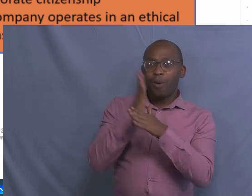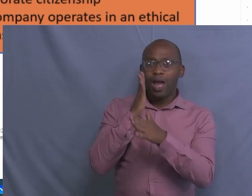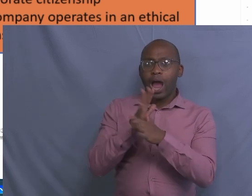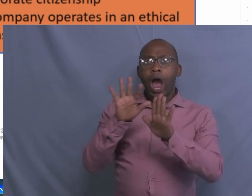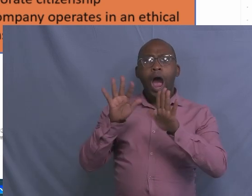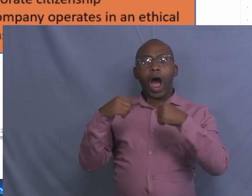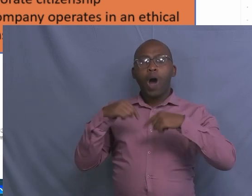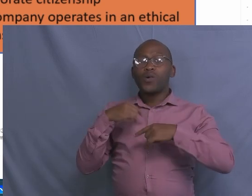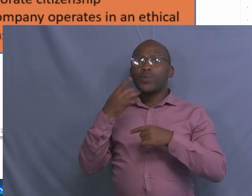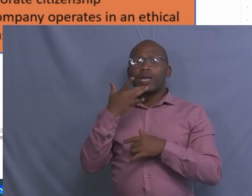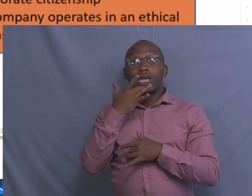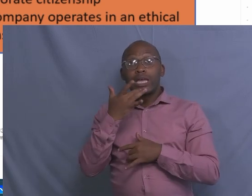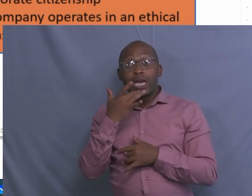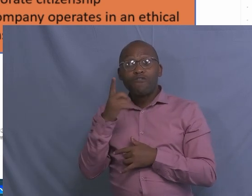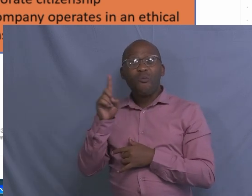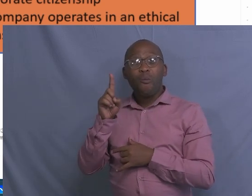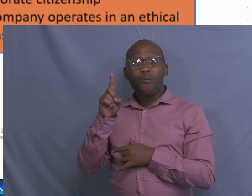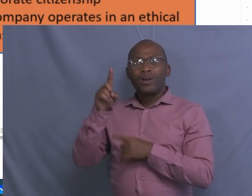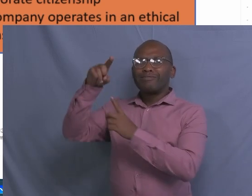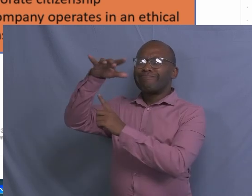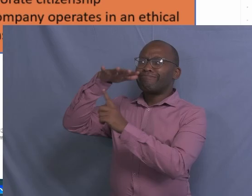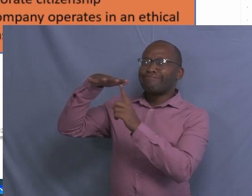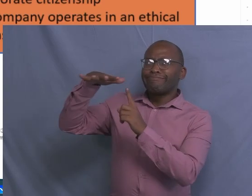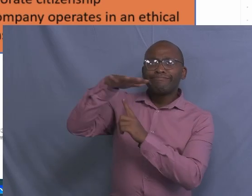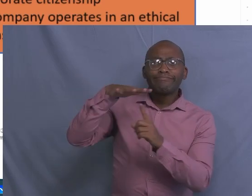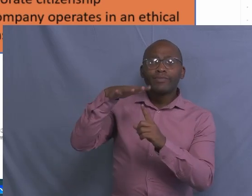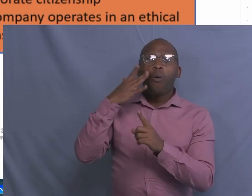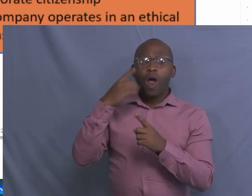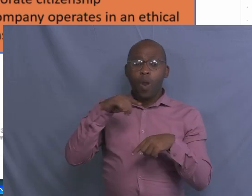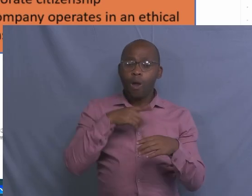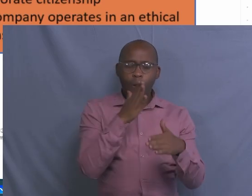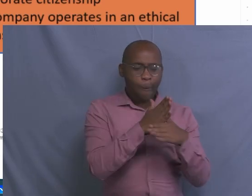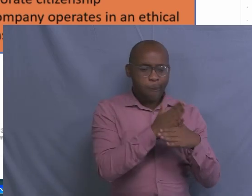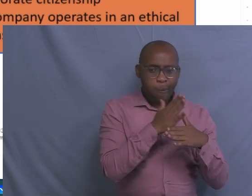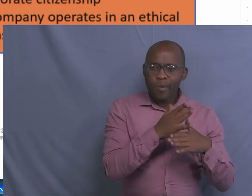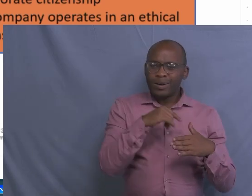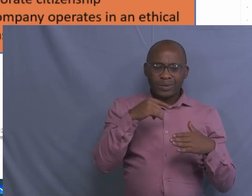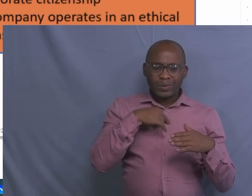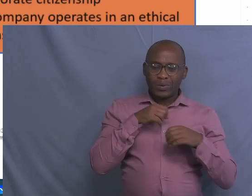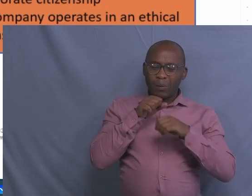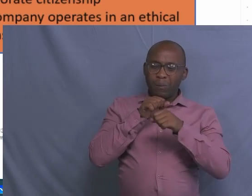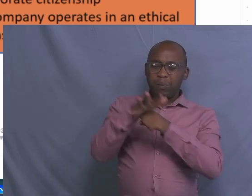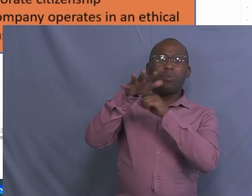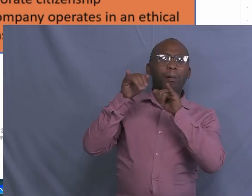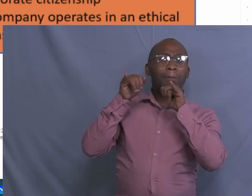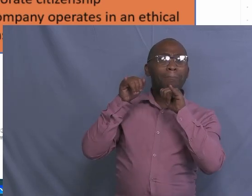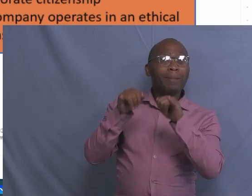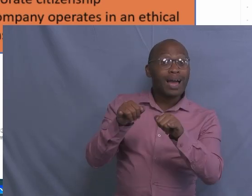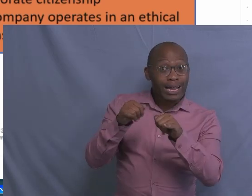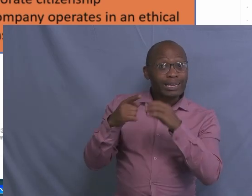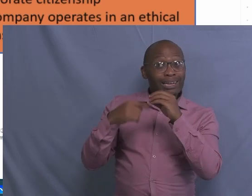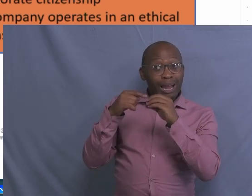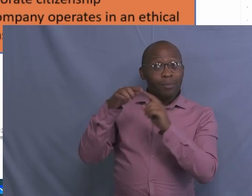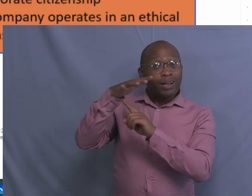must not conduct operations in a harmful manner to the environment, and therefore there'll be certain legislation around